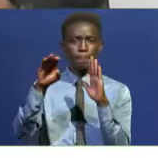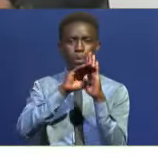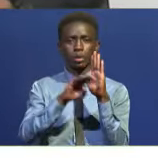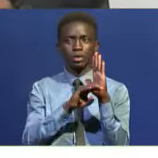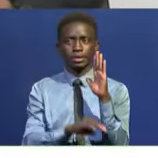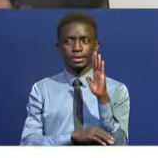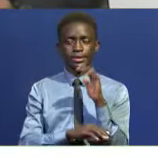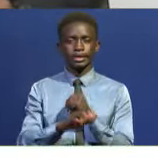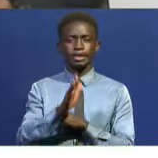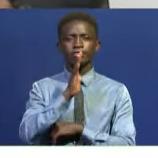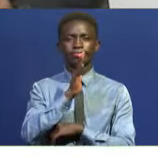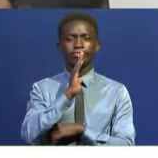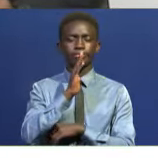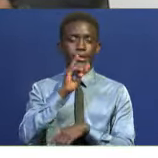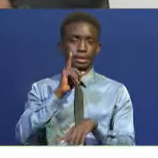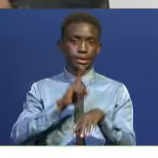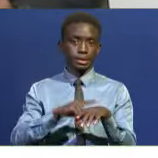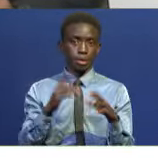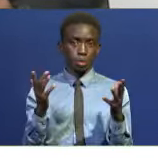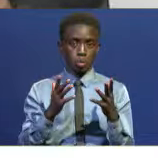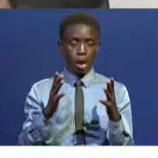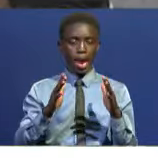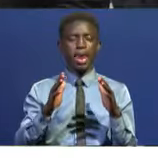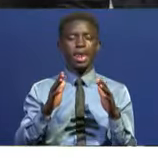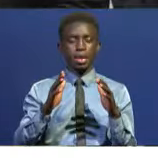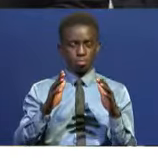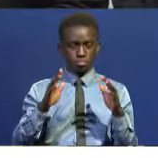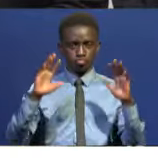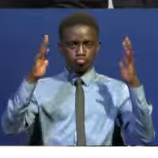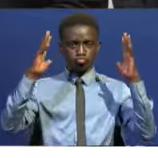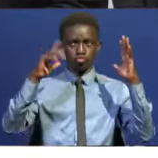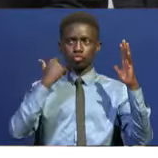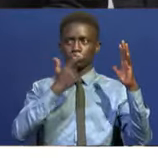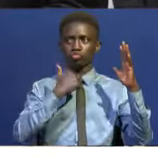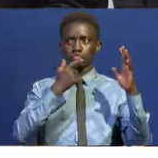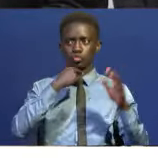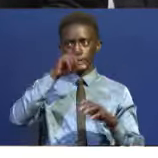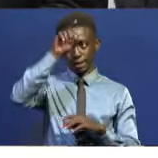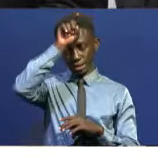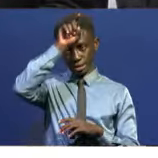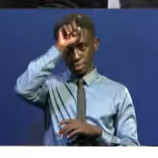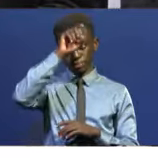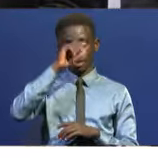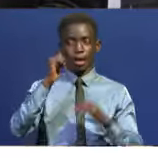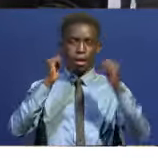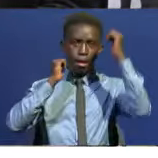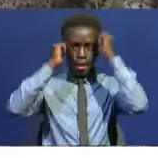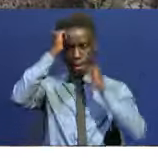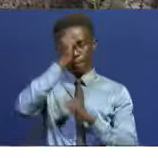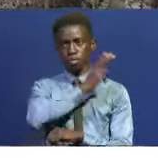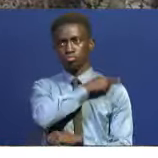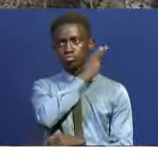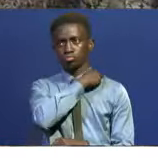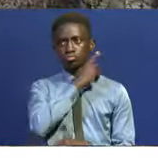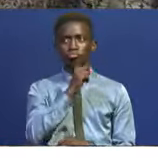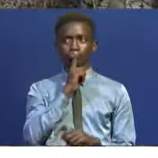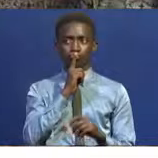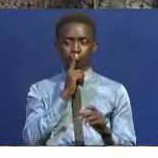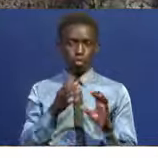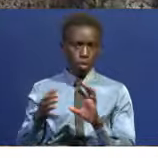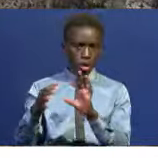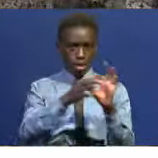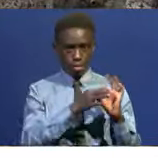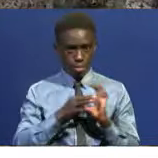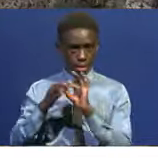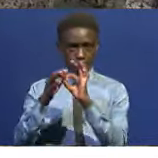the Egyptian Armed Forces in Nairobi, Kenya, Army Commander David Kimaiyo says that collaboration and intelligence sharing